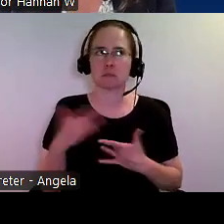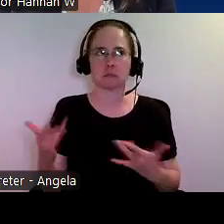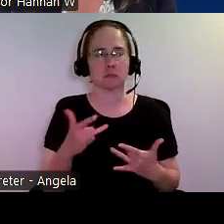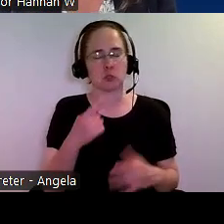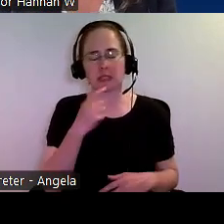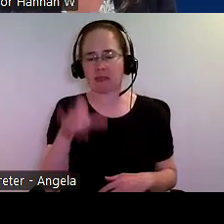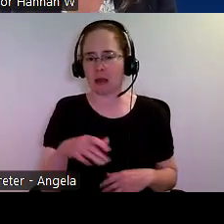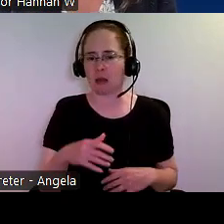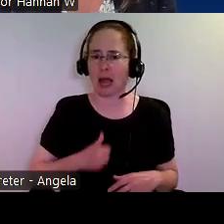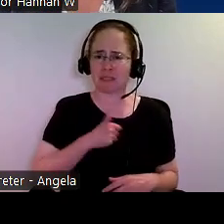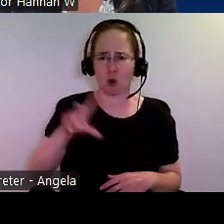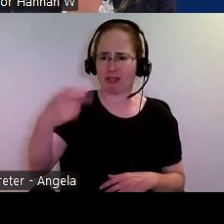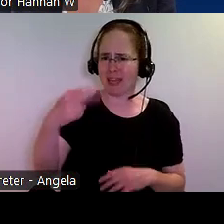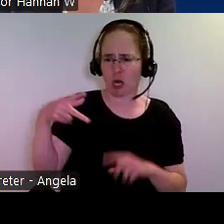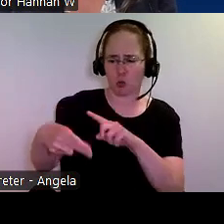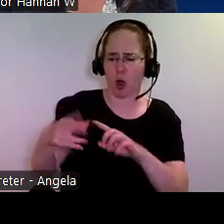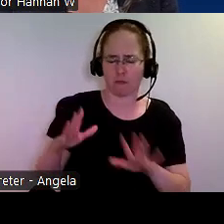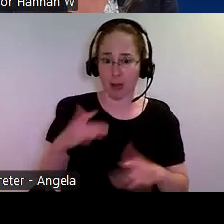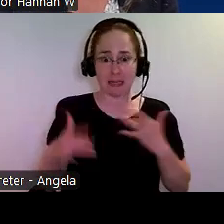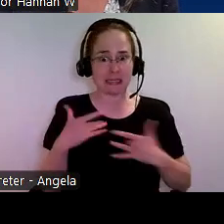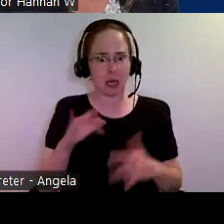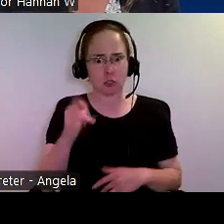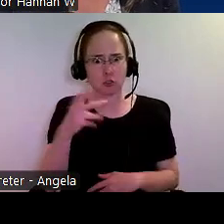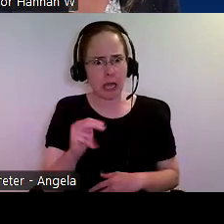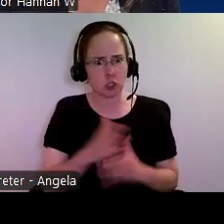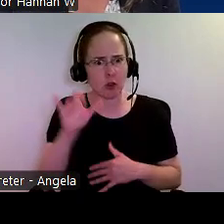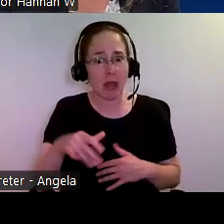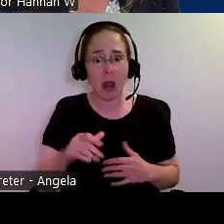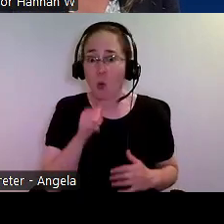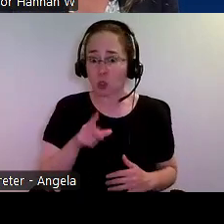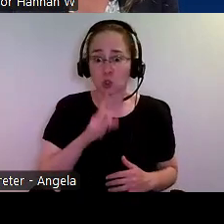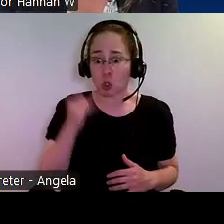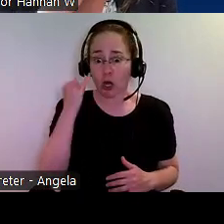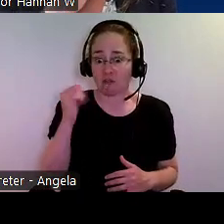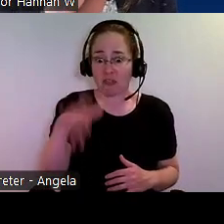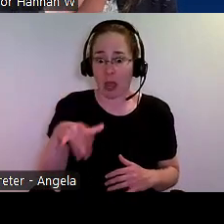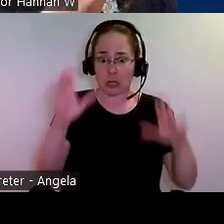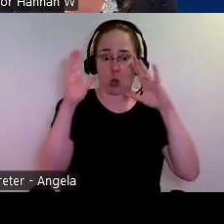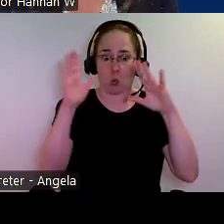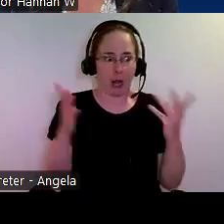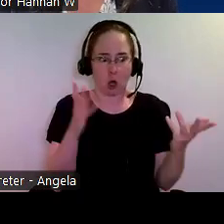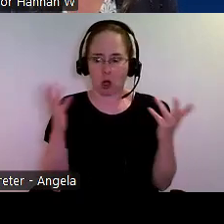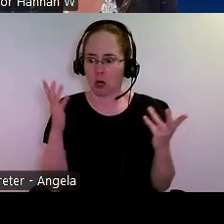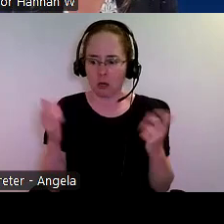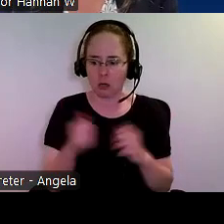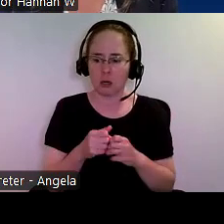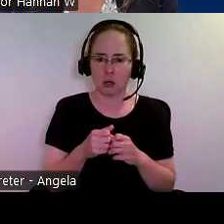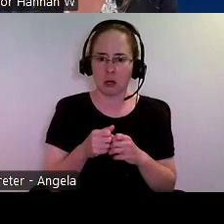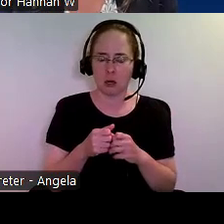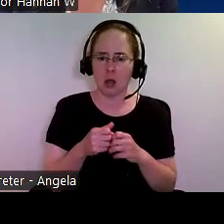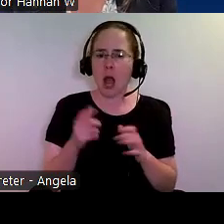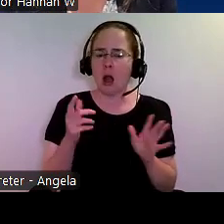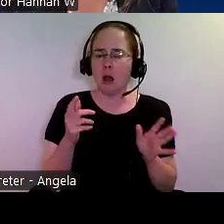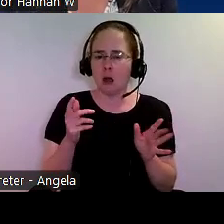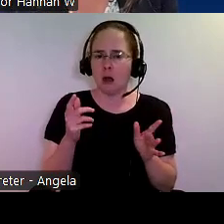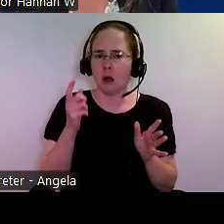And I'm sorry, Leah, to cut you off. I was just so excited that Jen shared that because I wasn't even sure that this was on our radar. And I know I